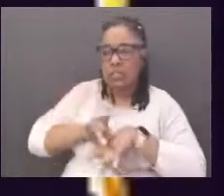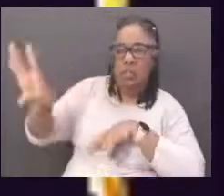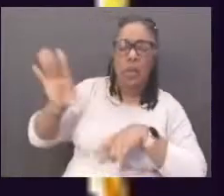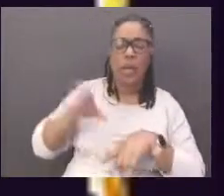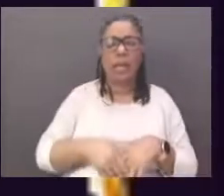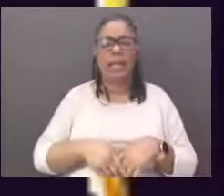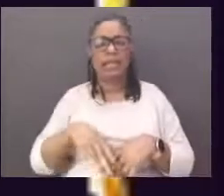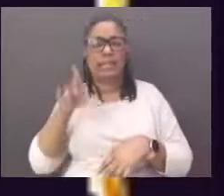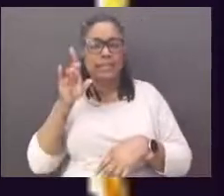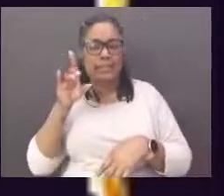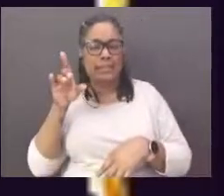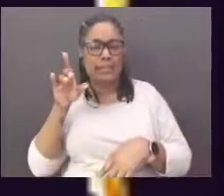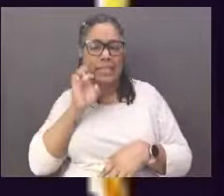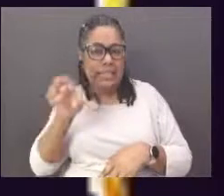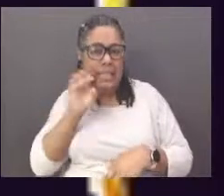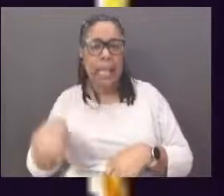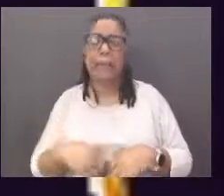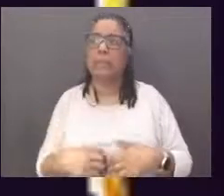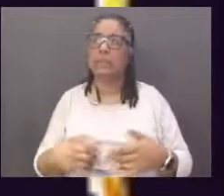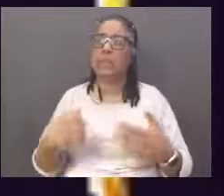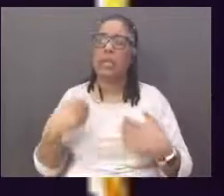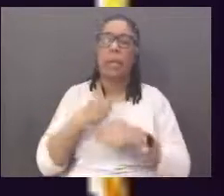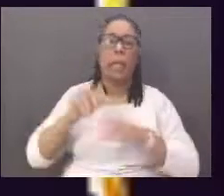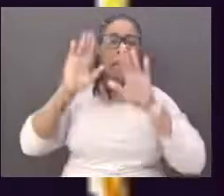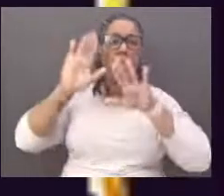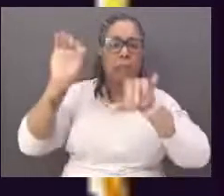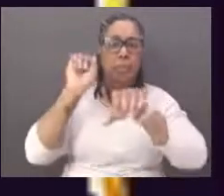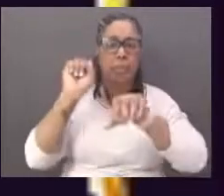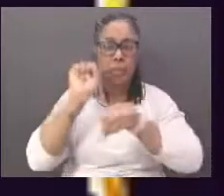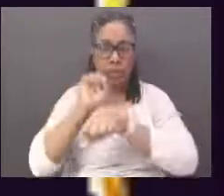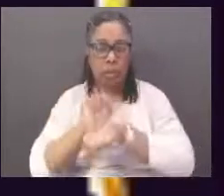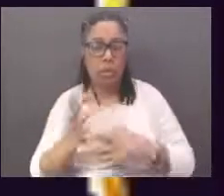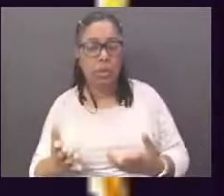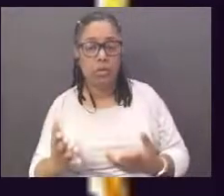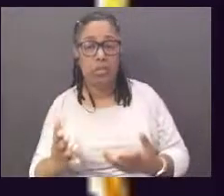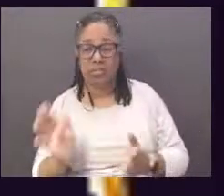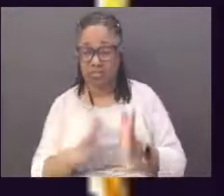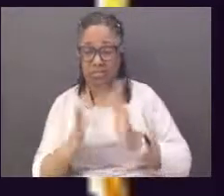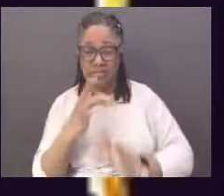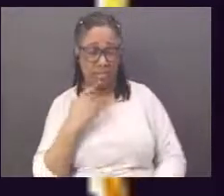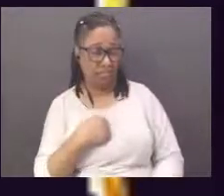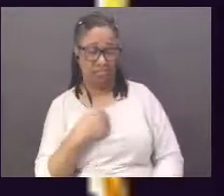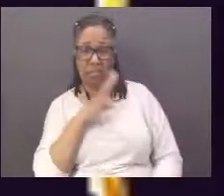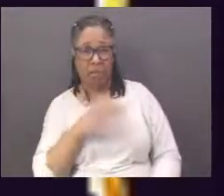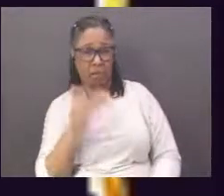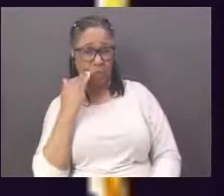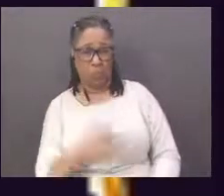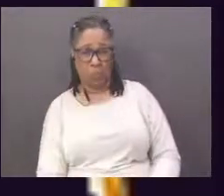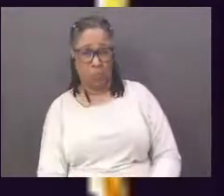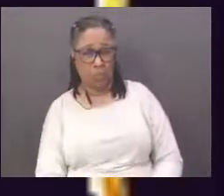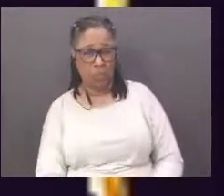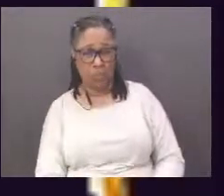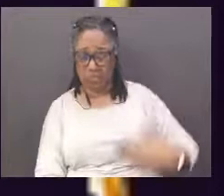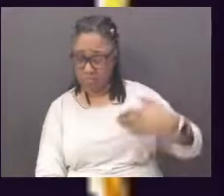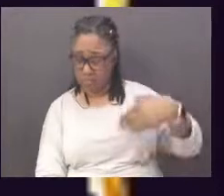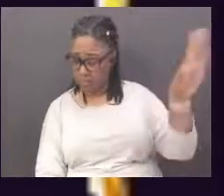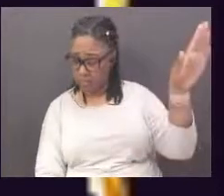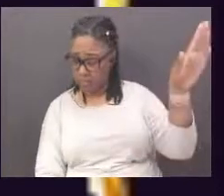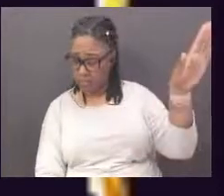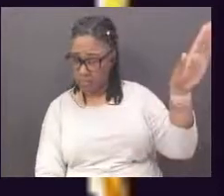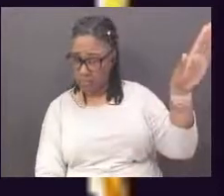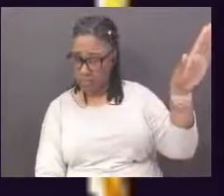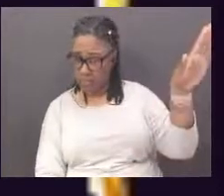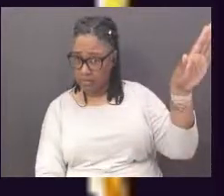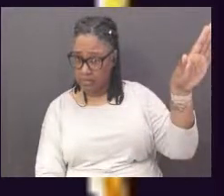many miracles? He says, then I will tell them plainly, I never knew you. Away from me, you